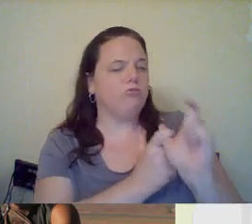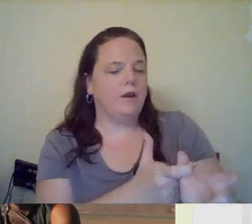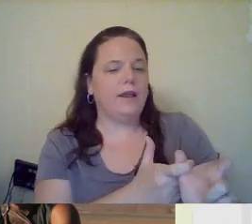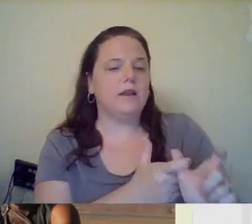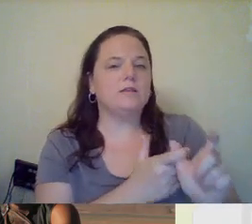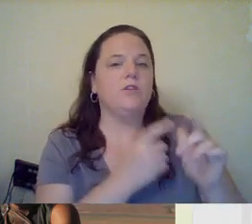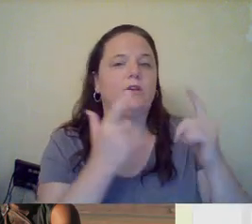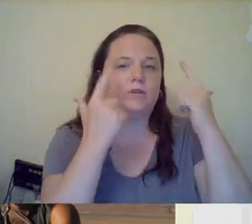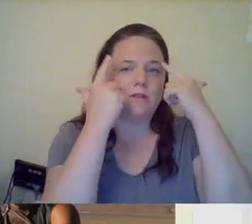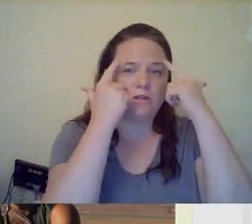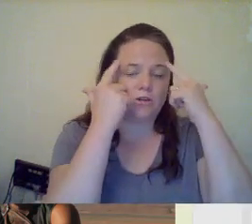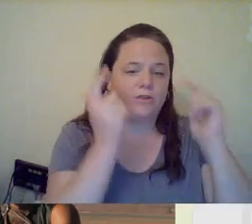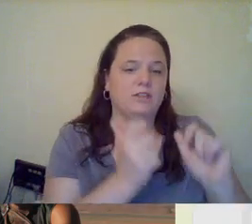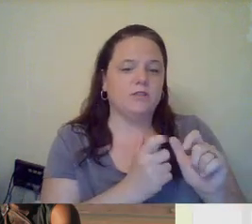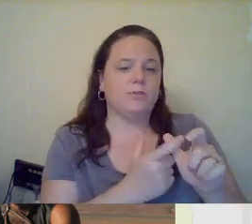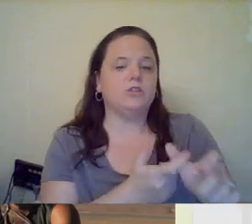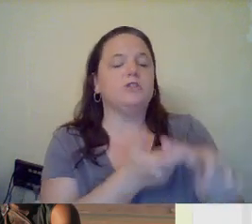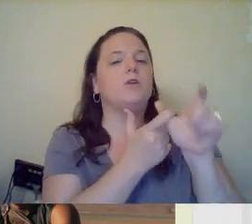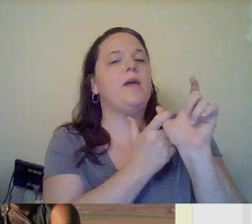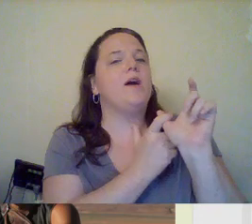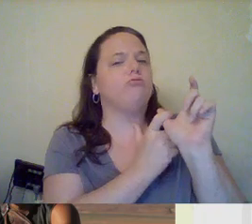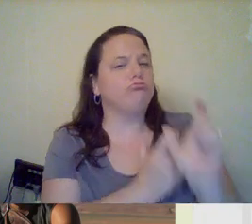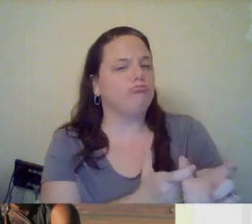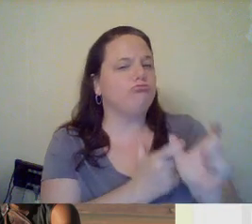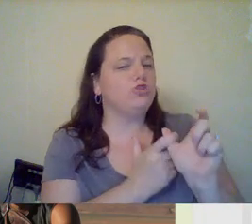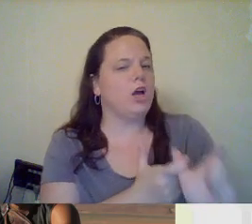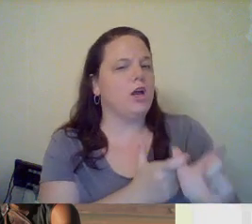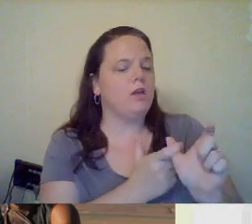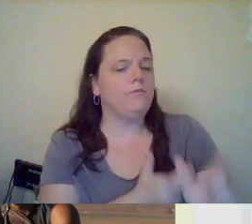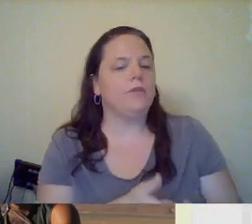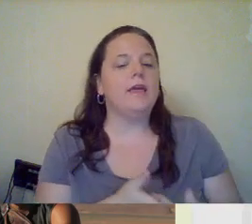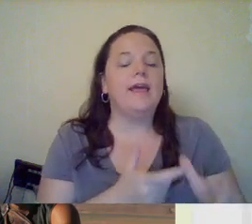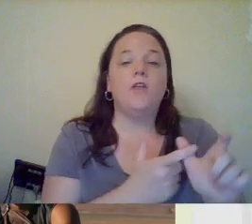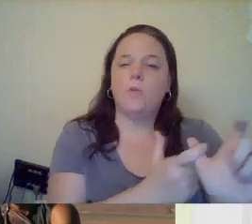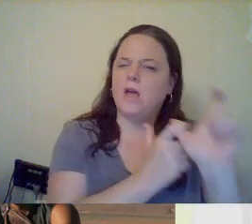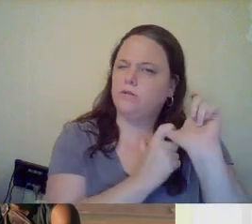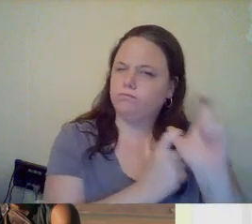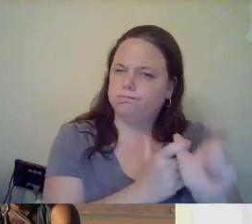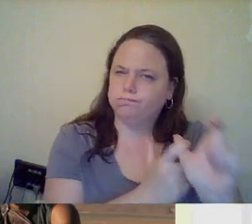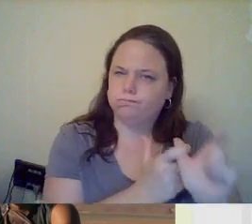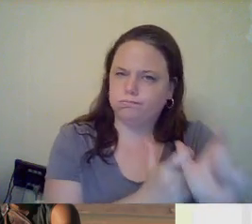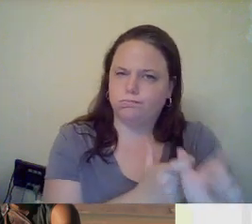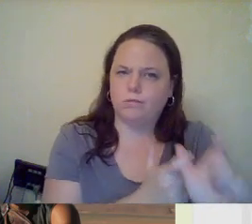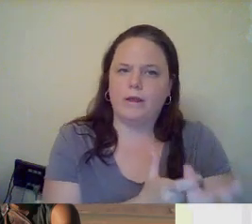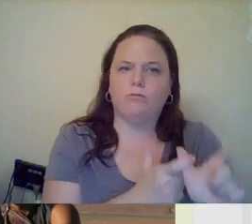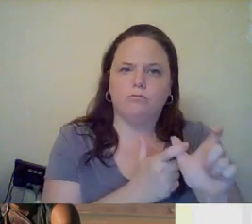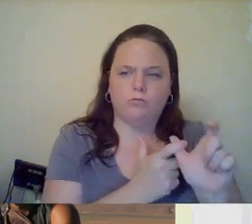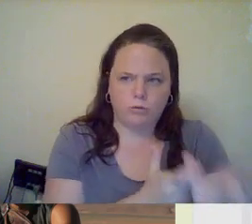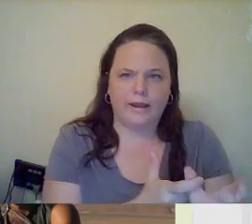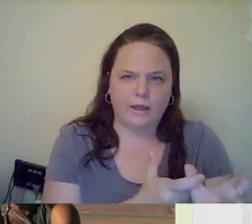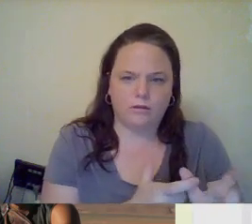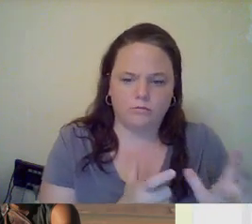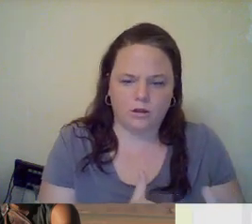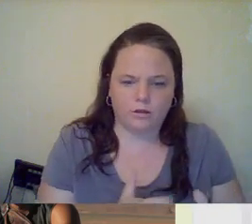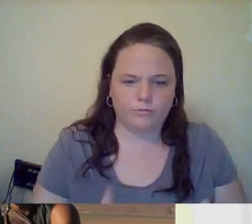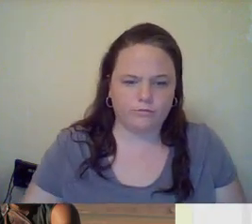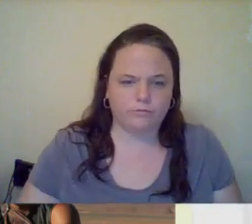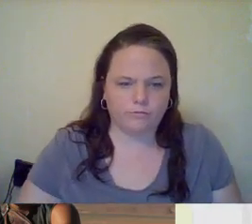are running. So the difference here is in your facial expression. So we have jogging, and then we have like